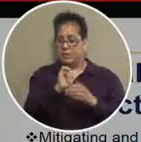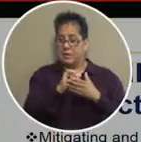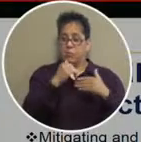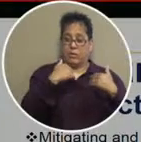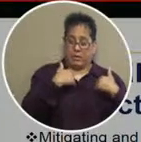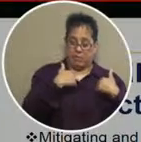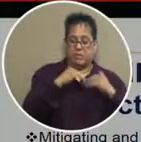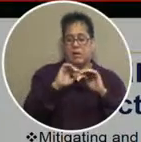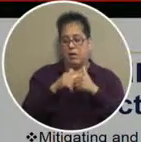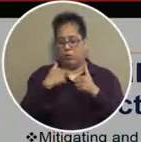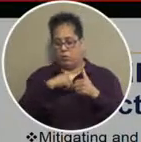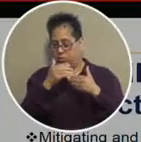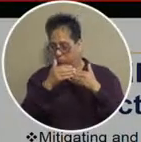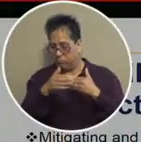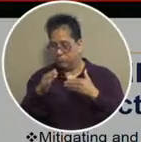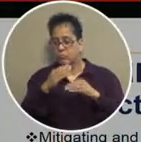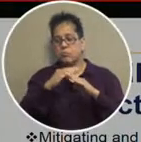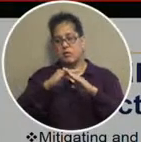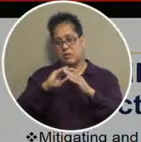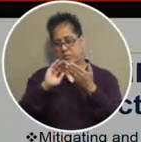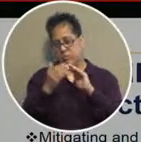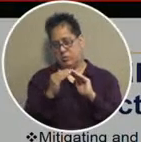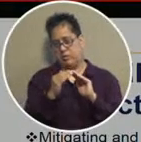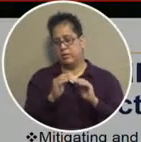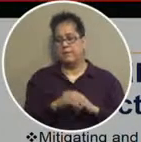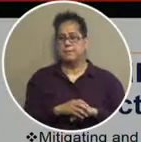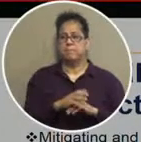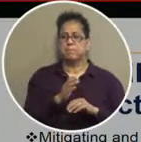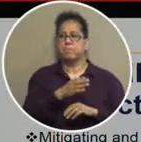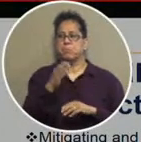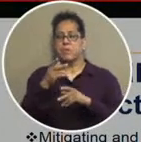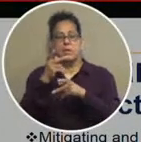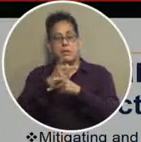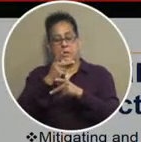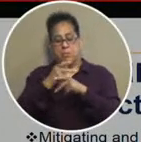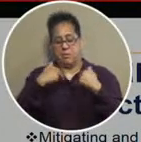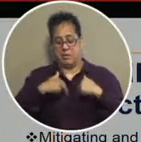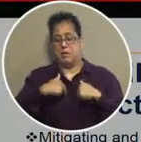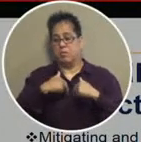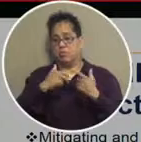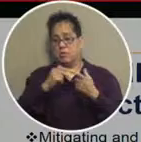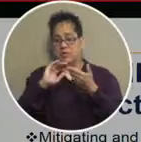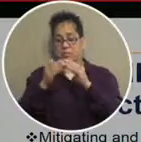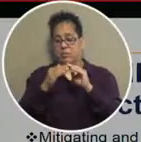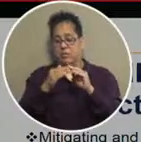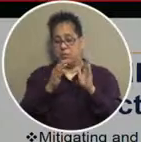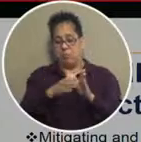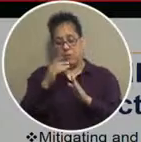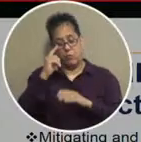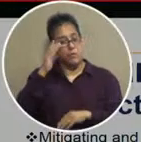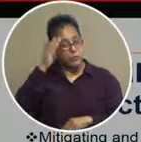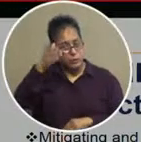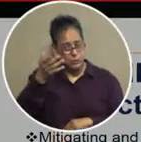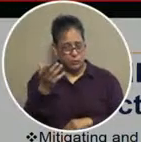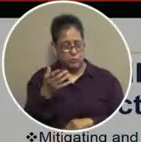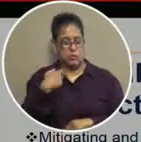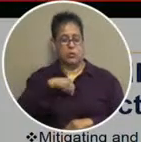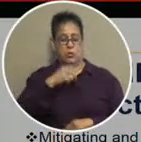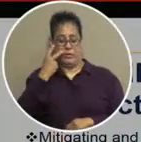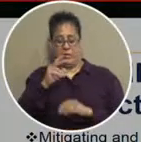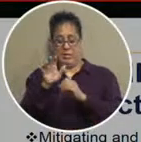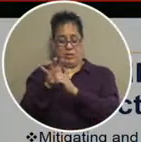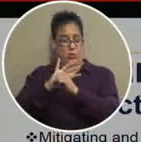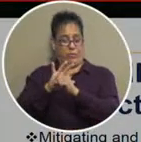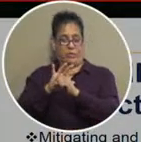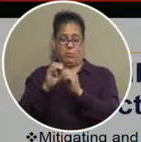and how we move forward in protecting our community. Keeping the health of our community in mind as we plan for the future. As we've seen, COVID